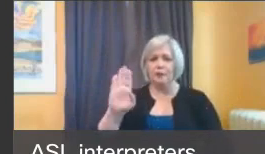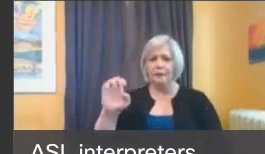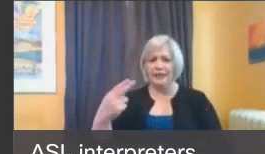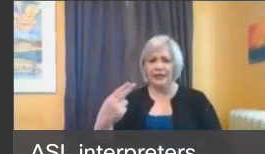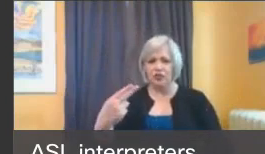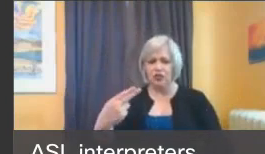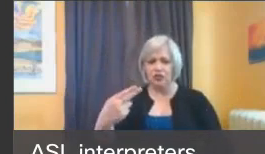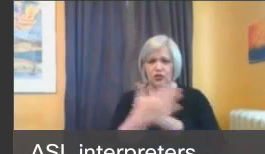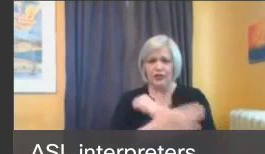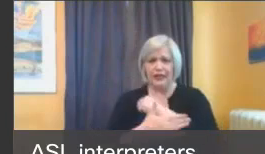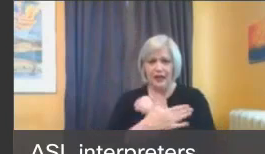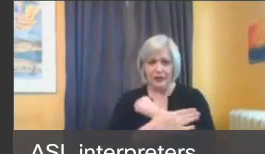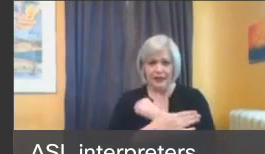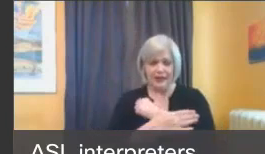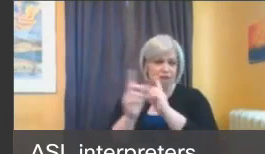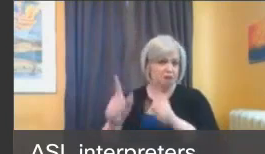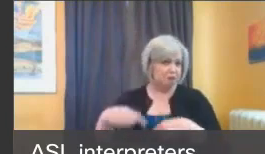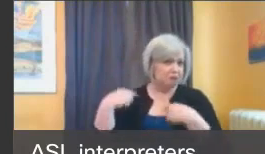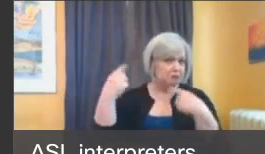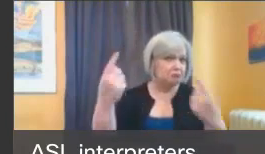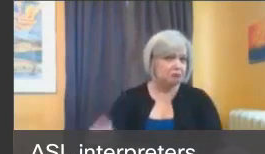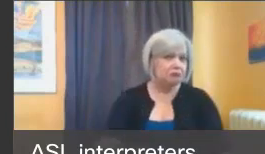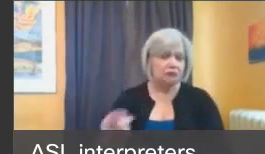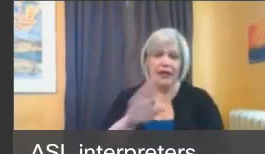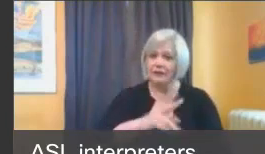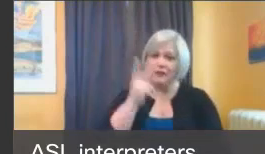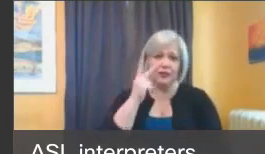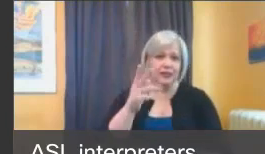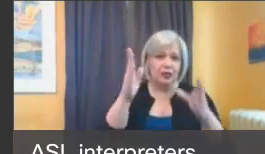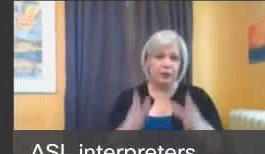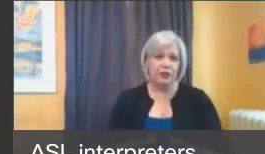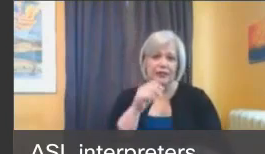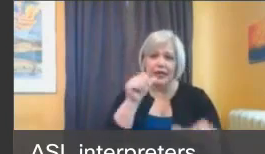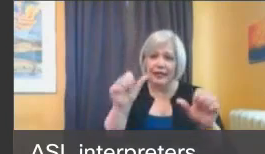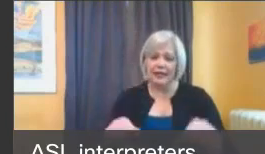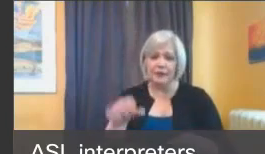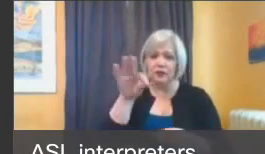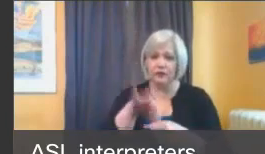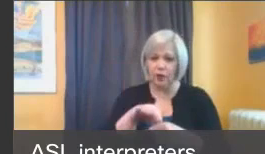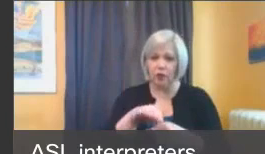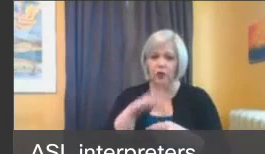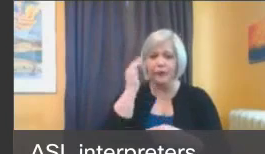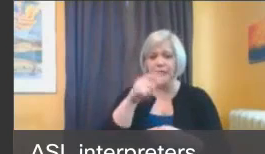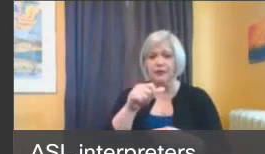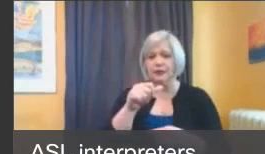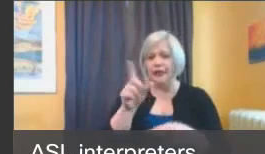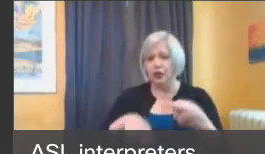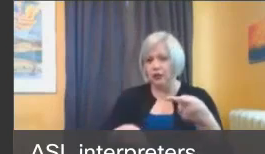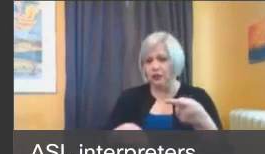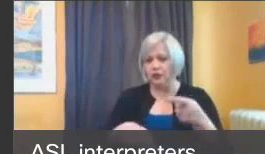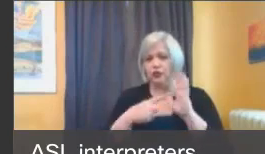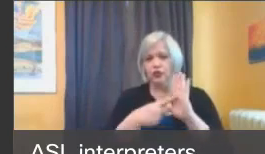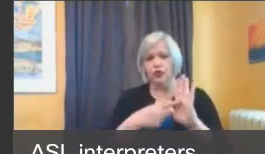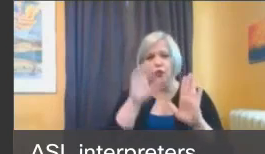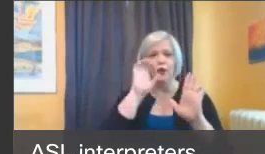never seen an individual turned away and be unable to vote because of an inability to produce a picture